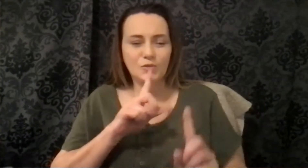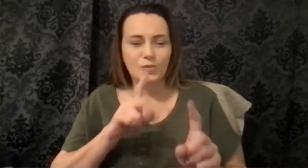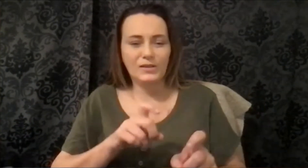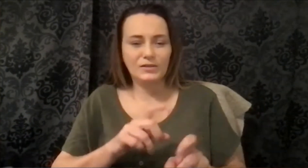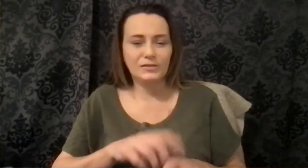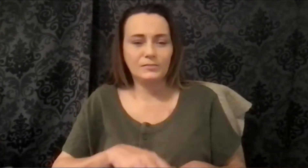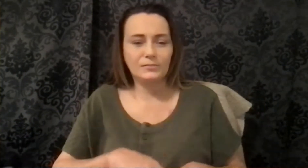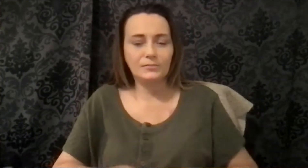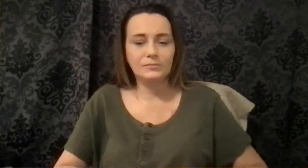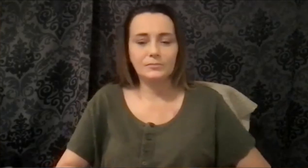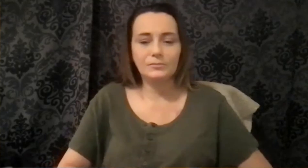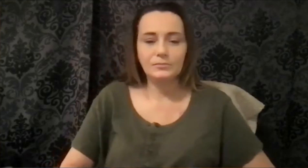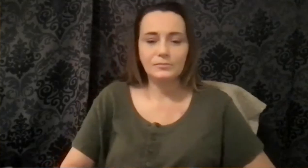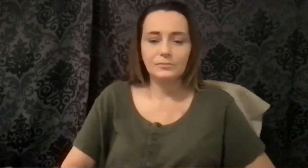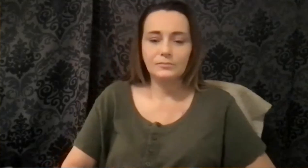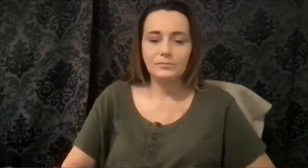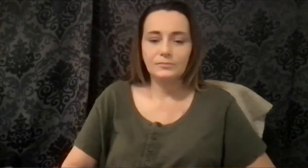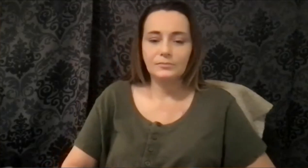changes?